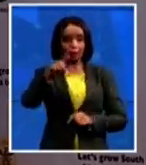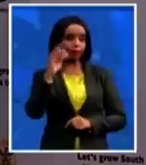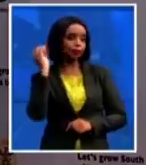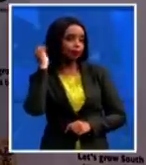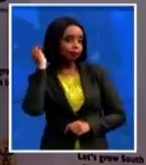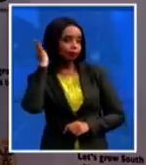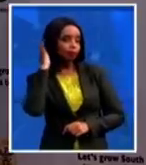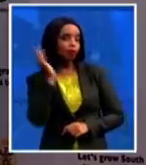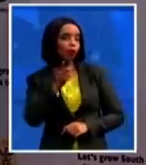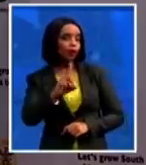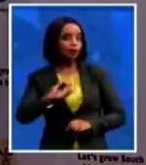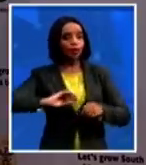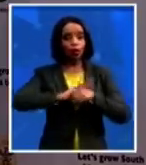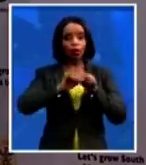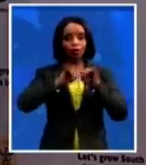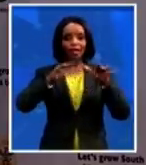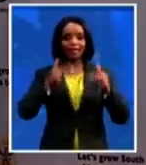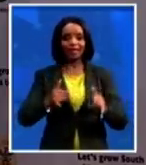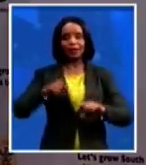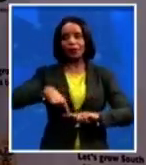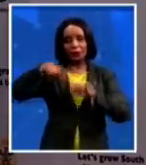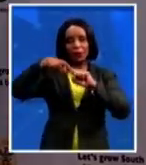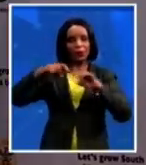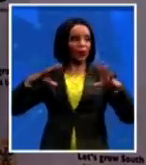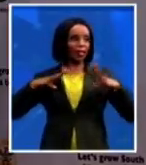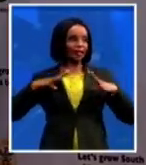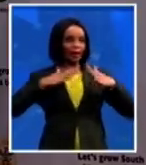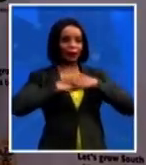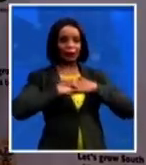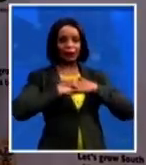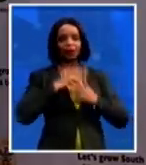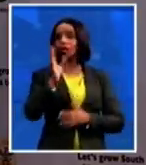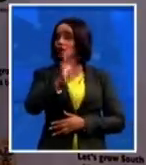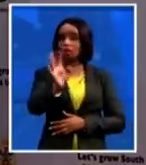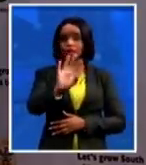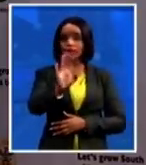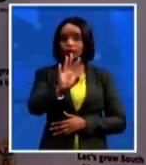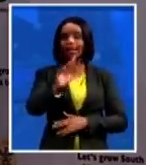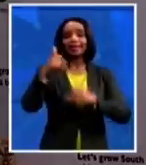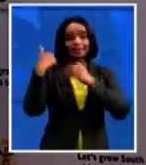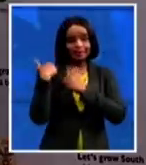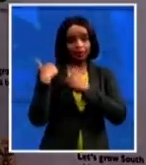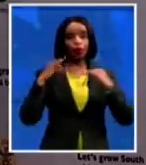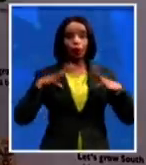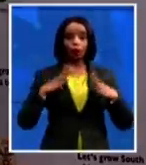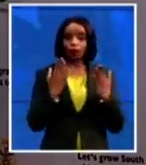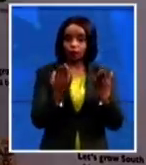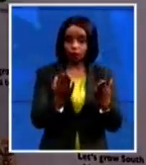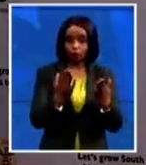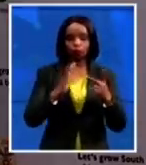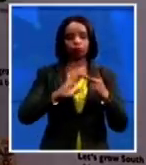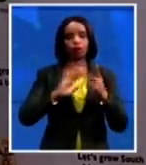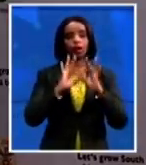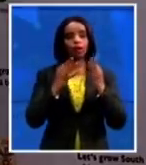A safe holiday period for you and your loved ones can be guaranteed by a simple jab at your nearest